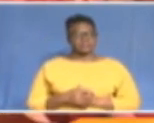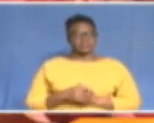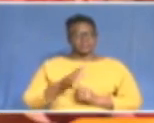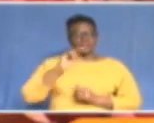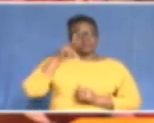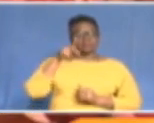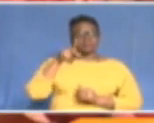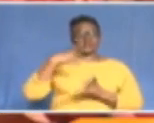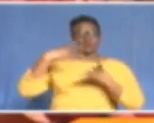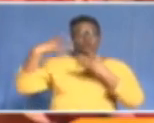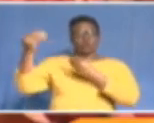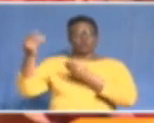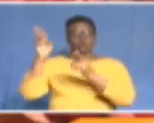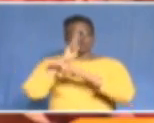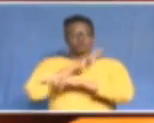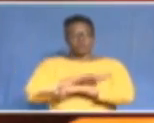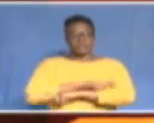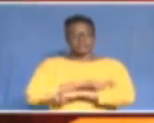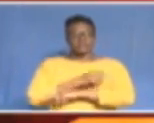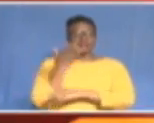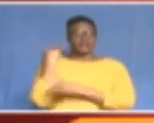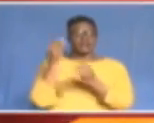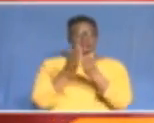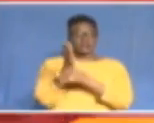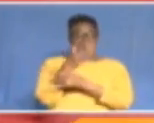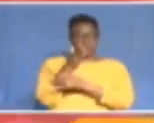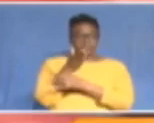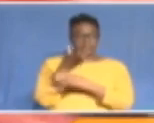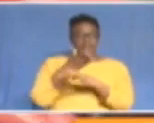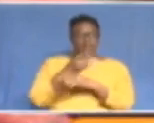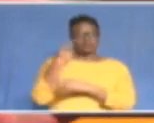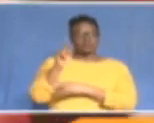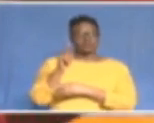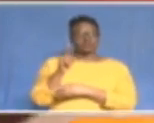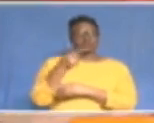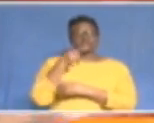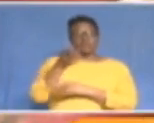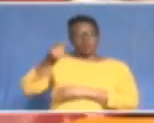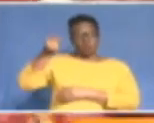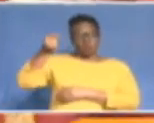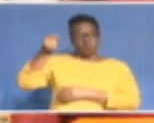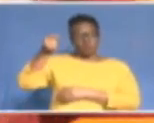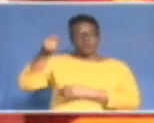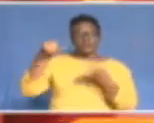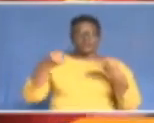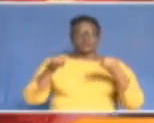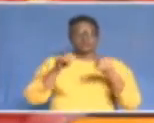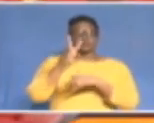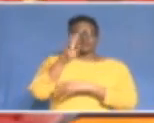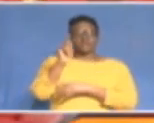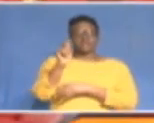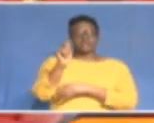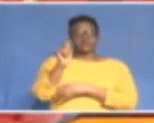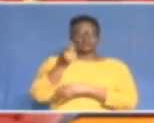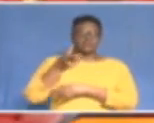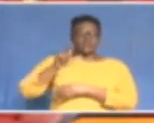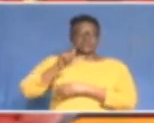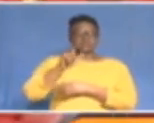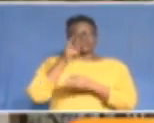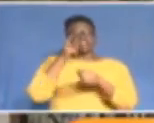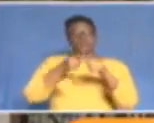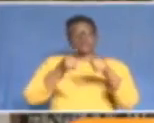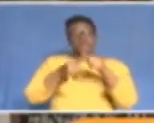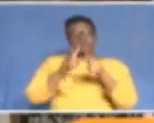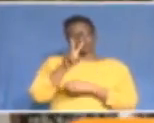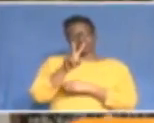MPs went on recess last Thursday after passing amendments to delay the implementation of VAT on petroleum products by another